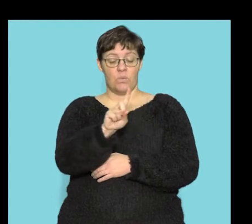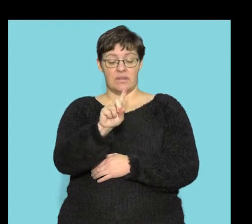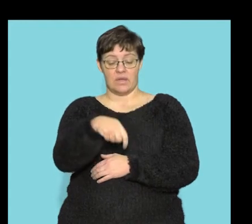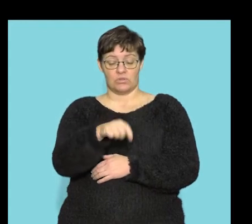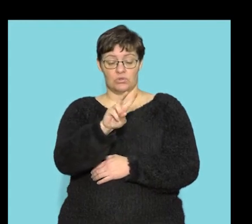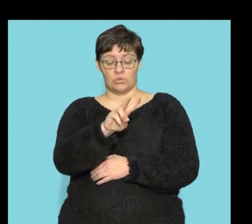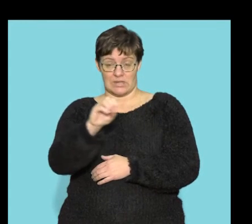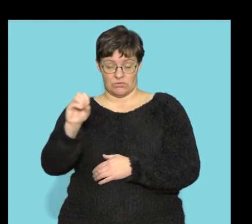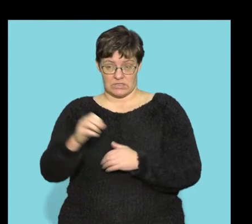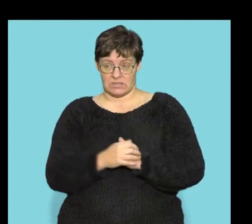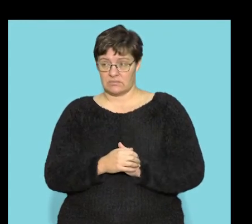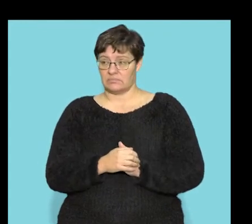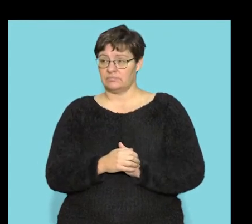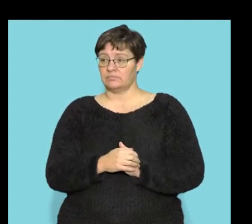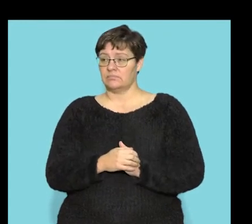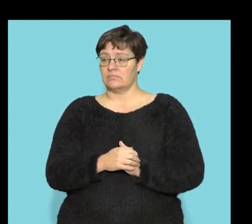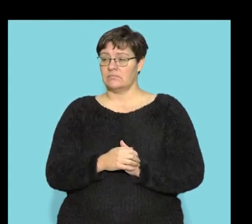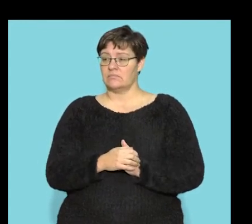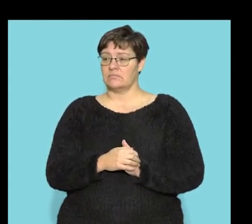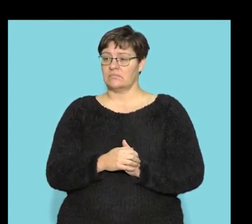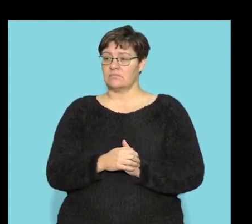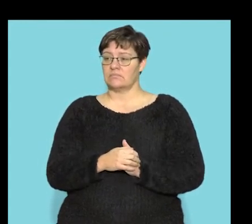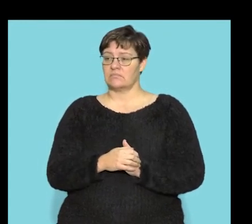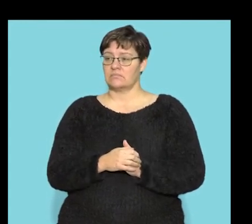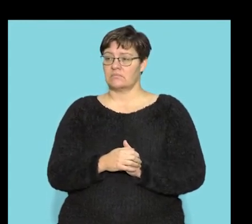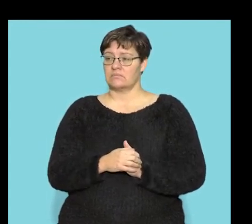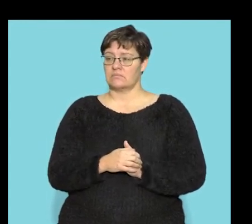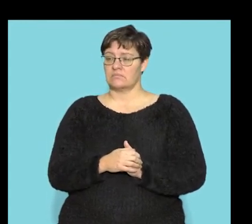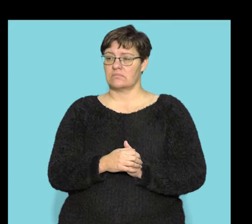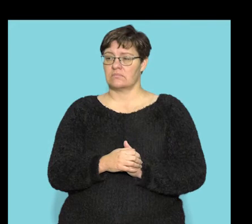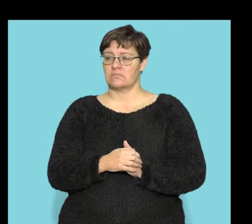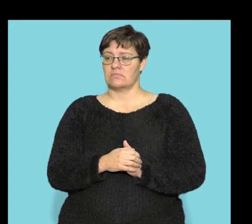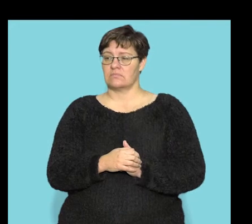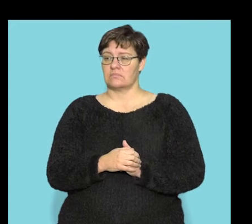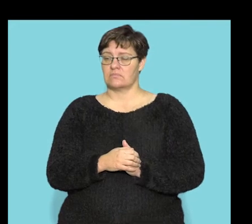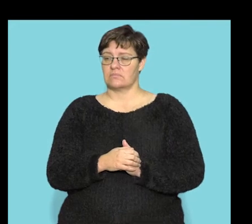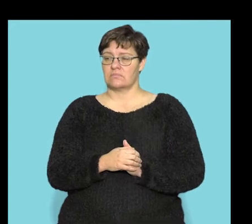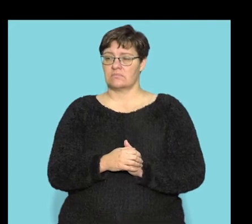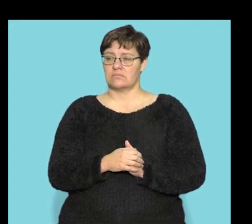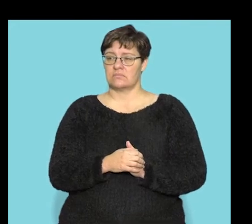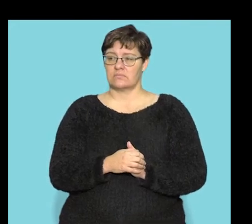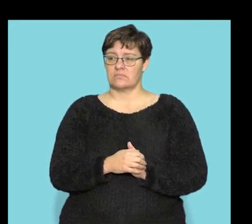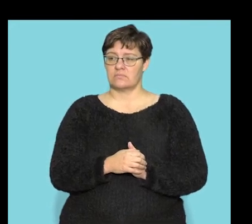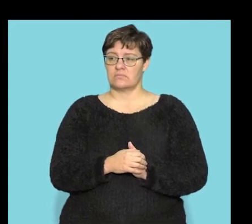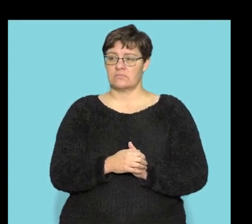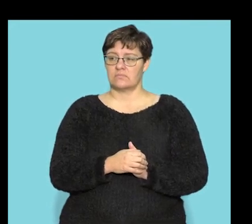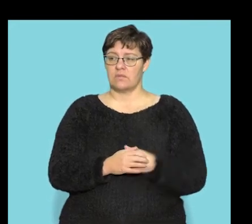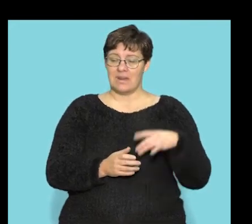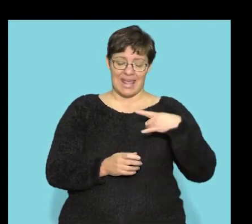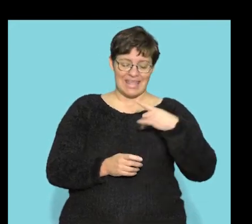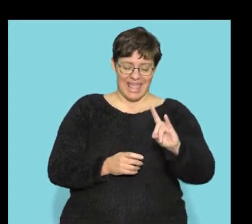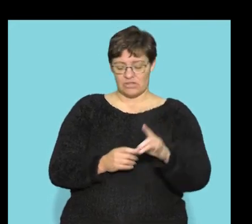51,200. Therefore, there's my 51,200. That will be my cash